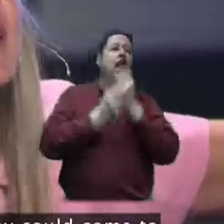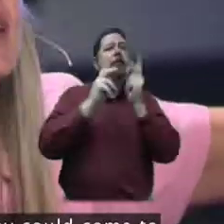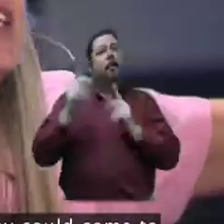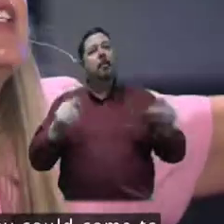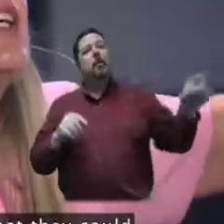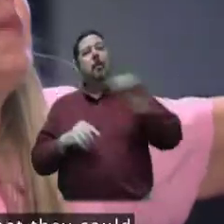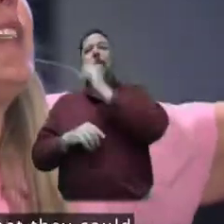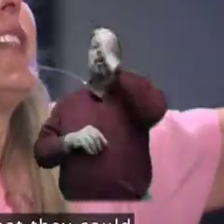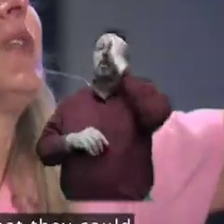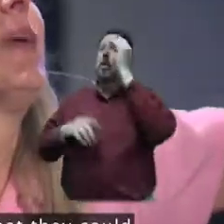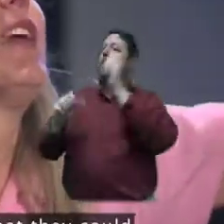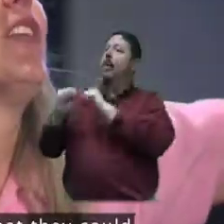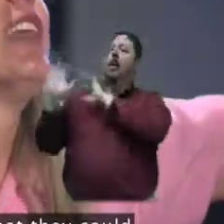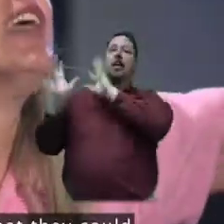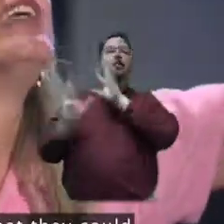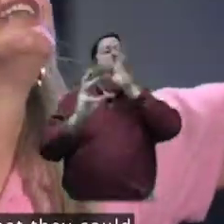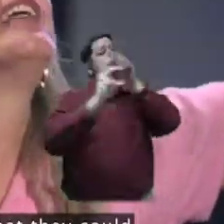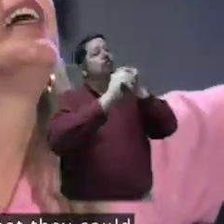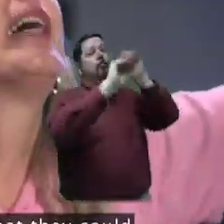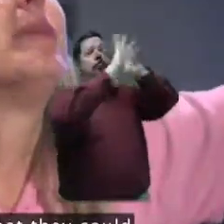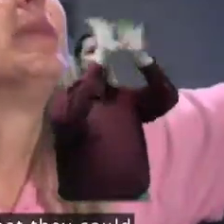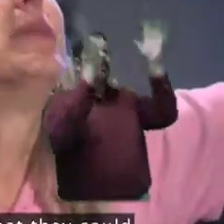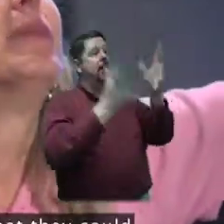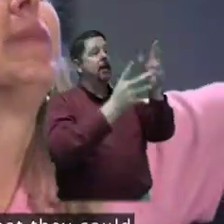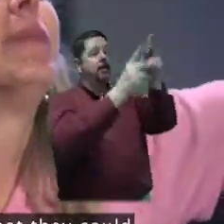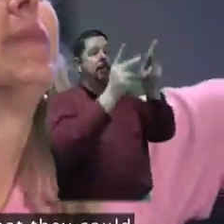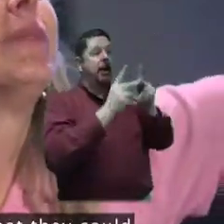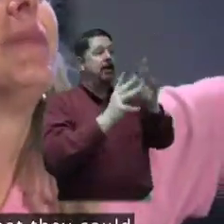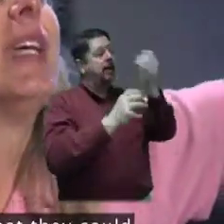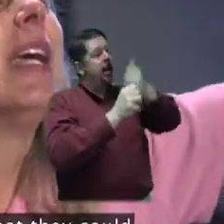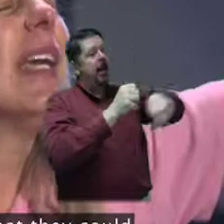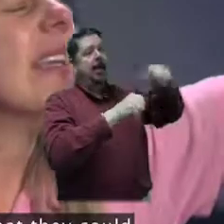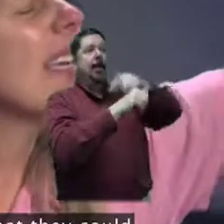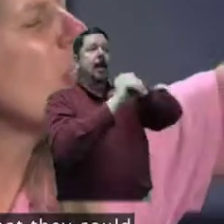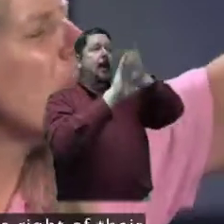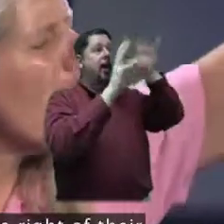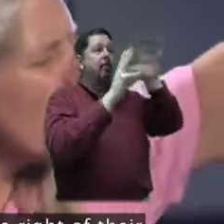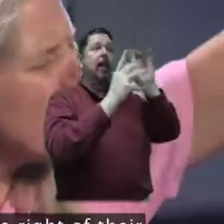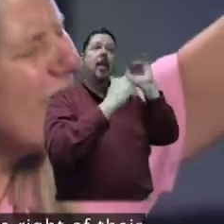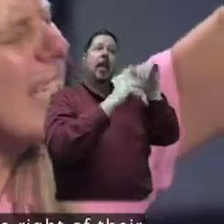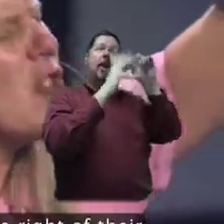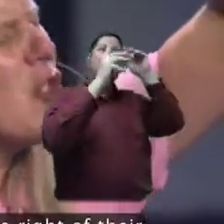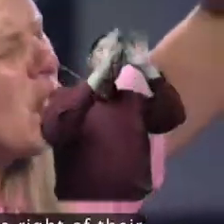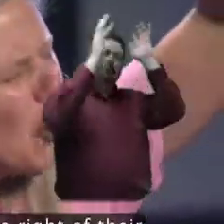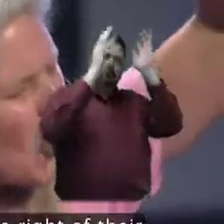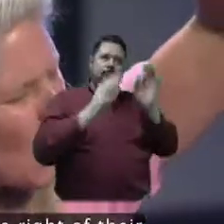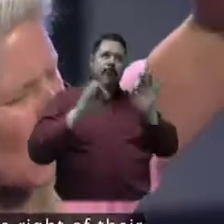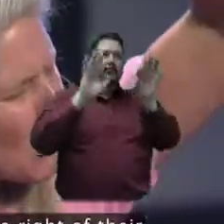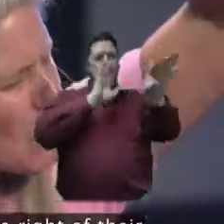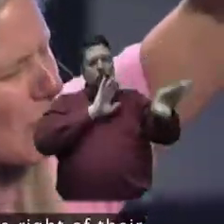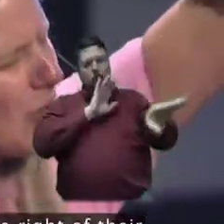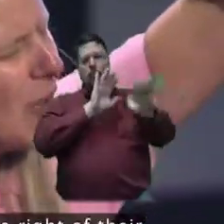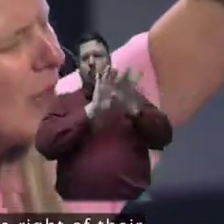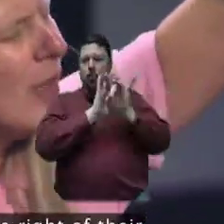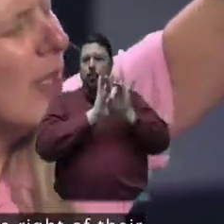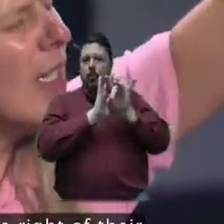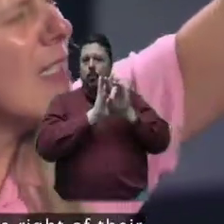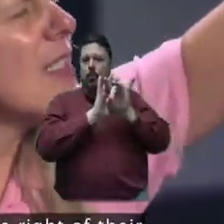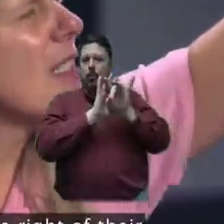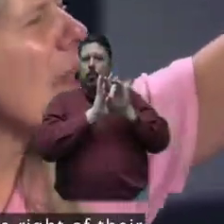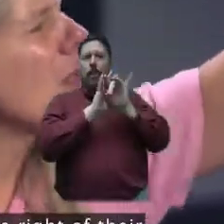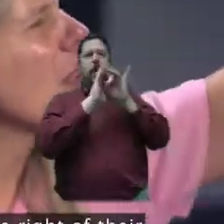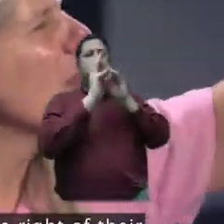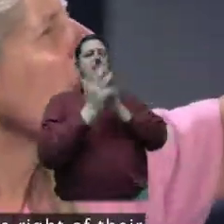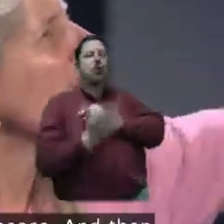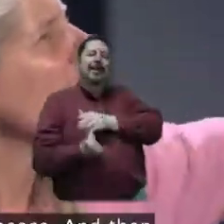knew that they could come to this space at any time and that they could purposely choose